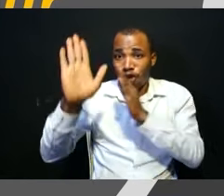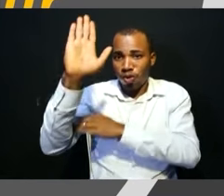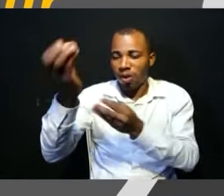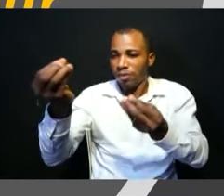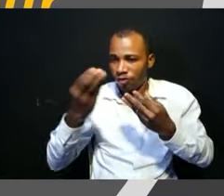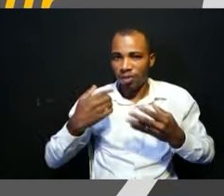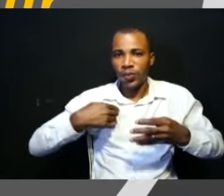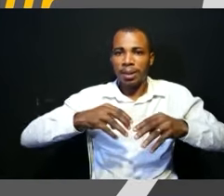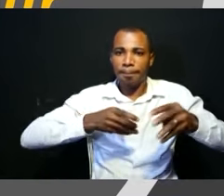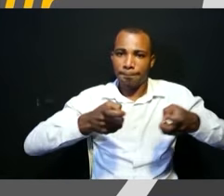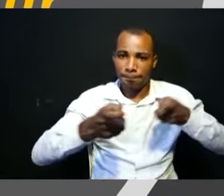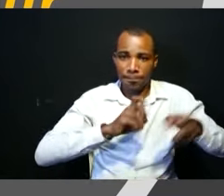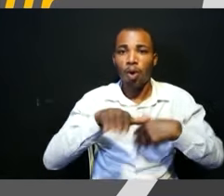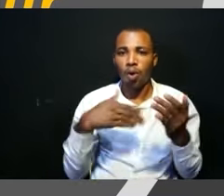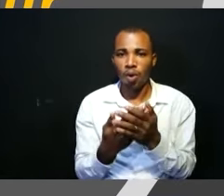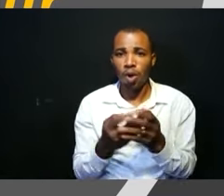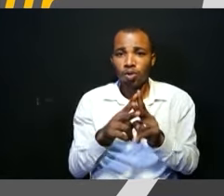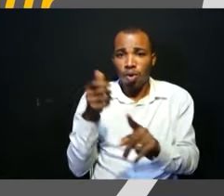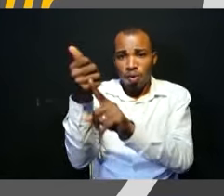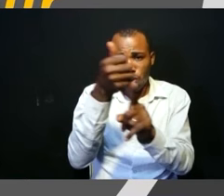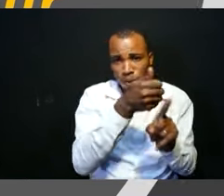you need to have mastery over yourself.